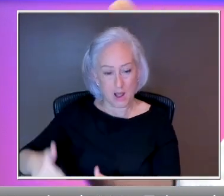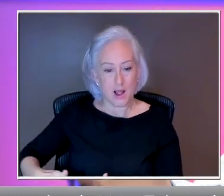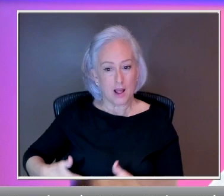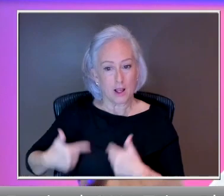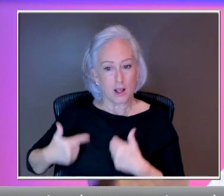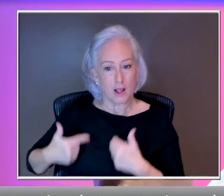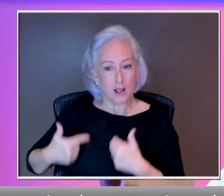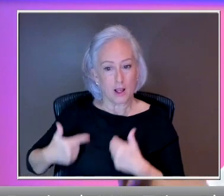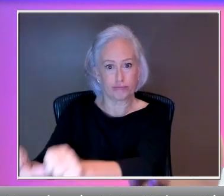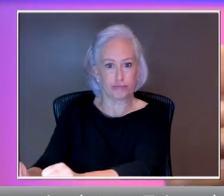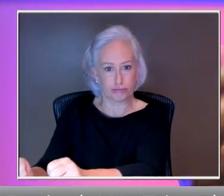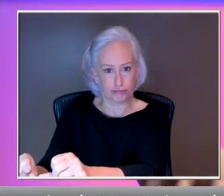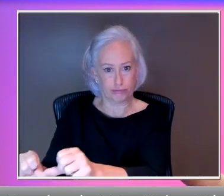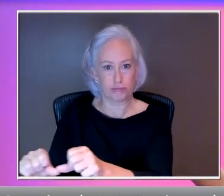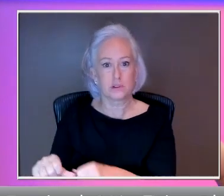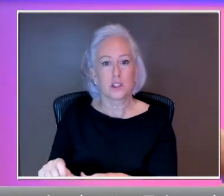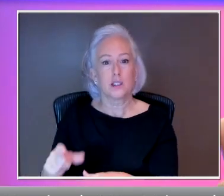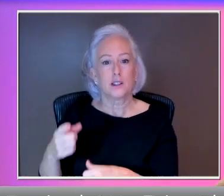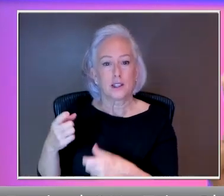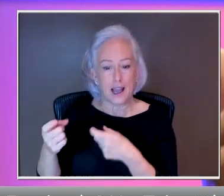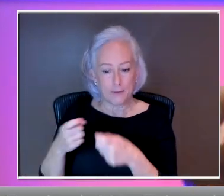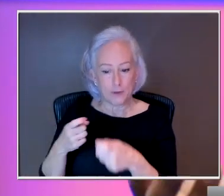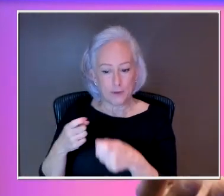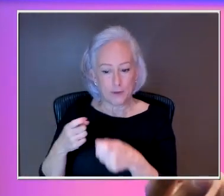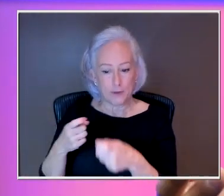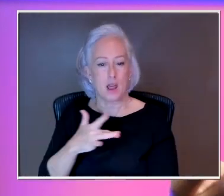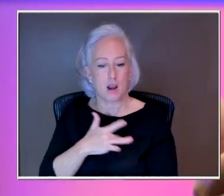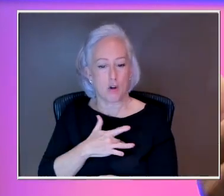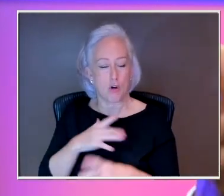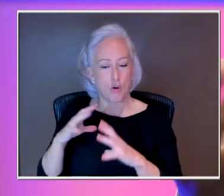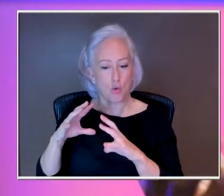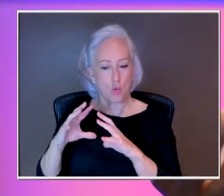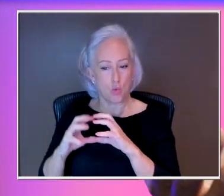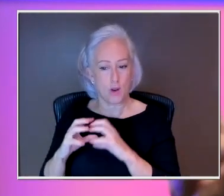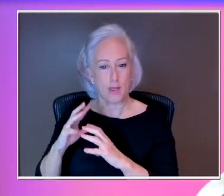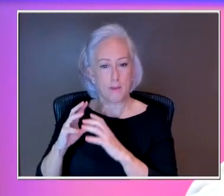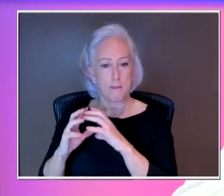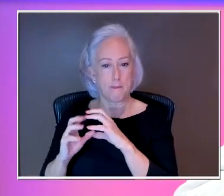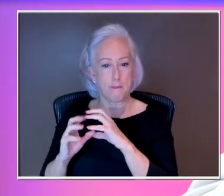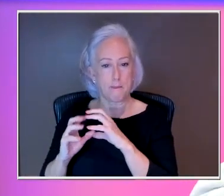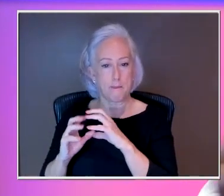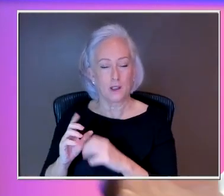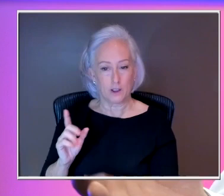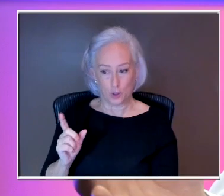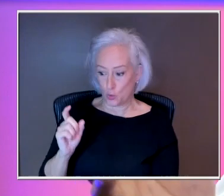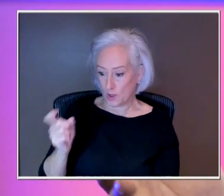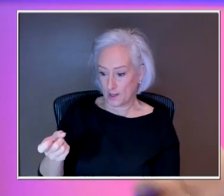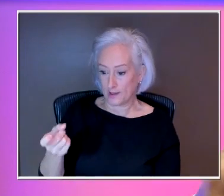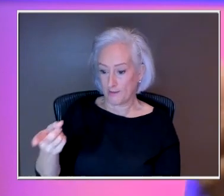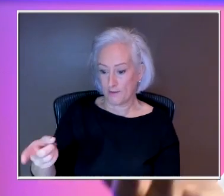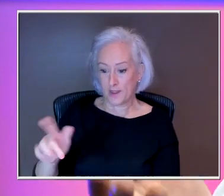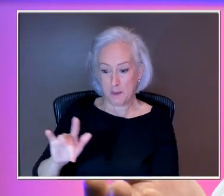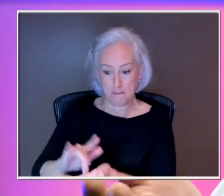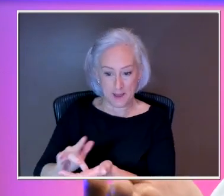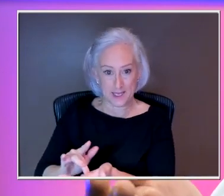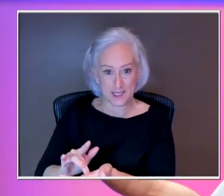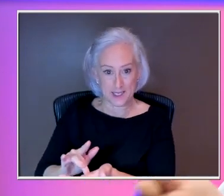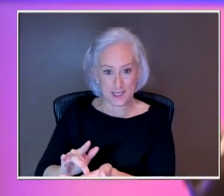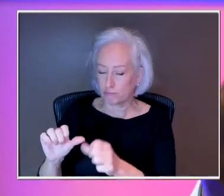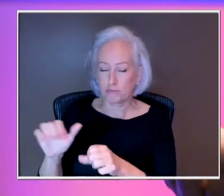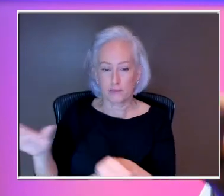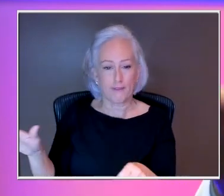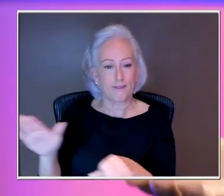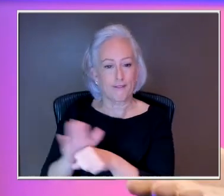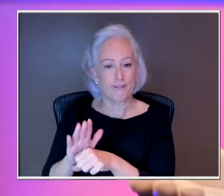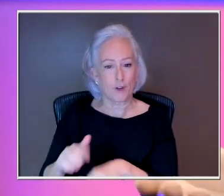monitoring and management of this rhythm. There are medications that you start patients who have long QT syndrome that they have to maintain for the rest of their life, because